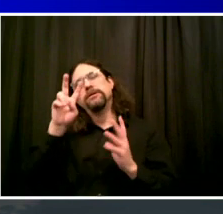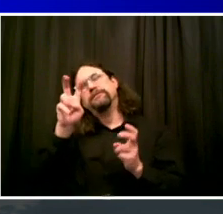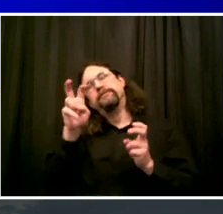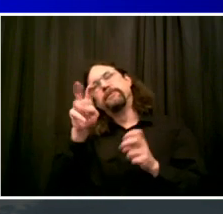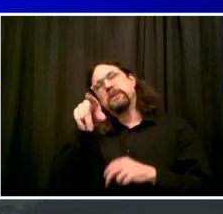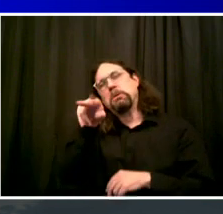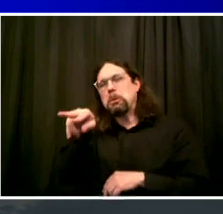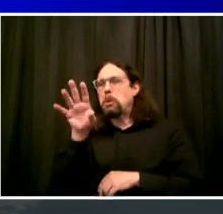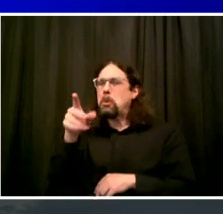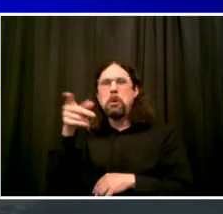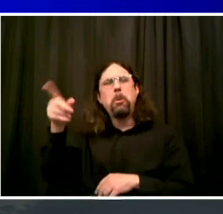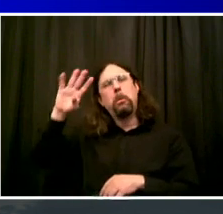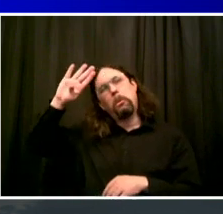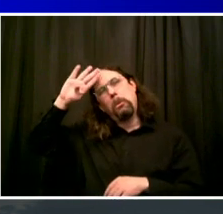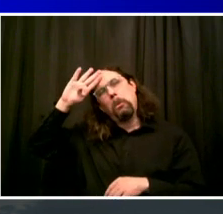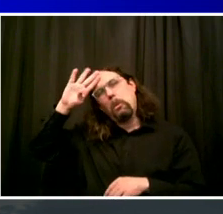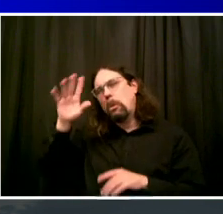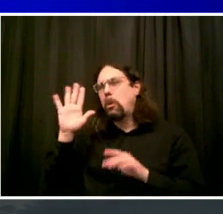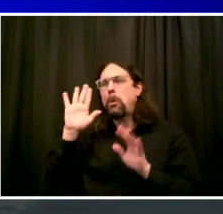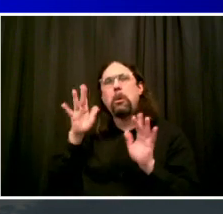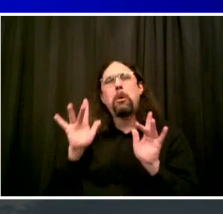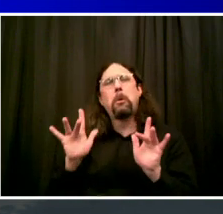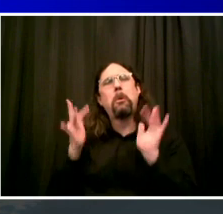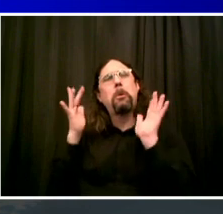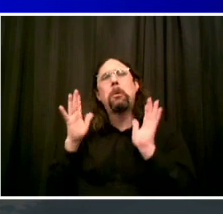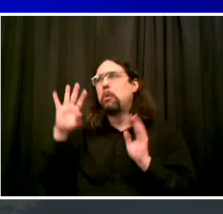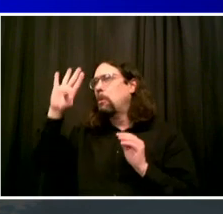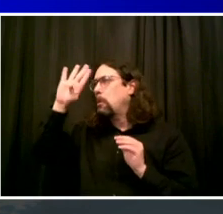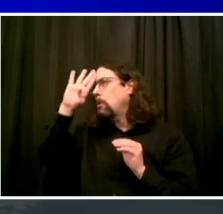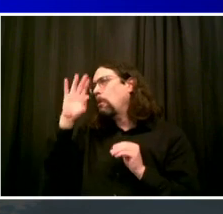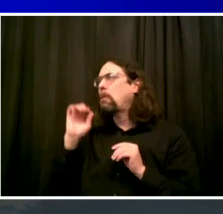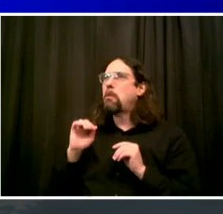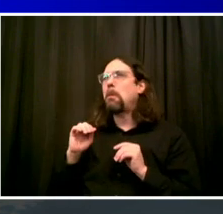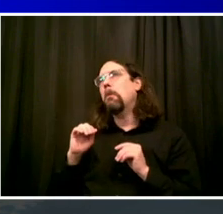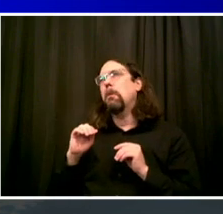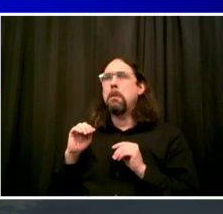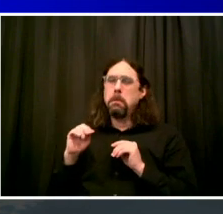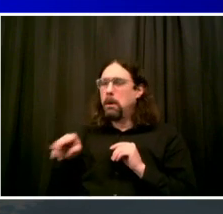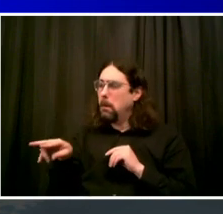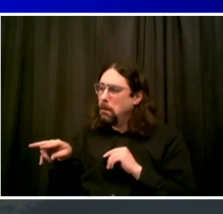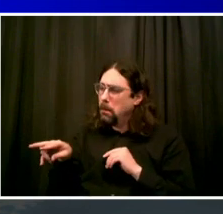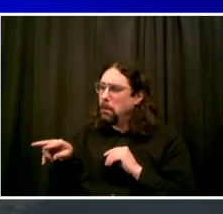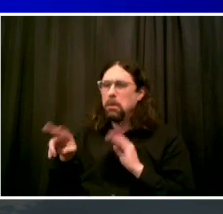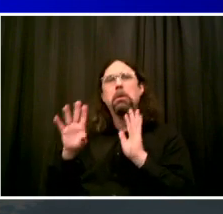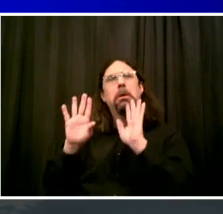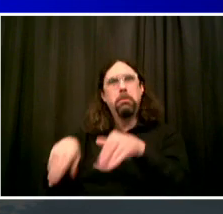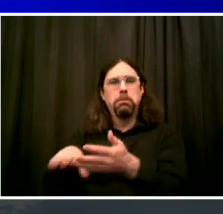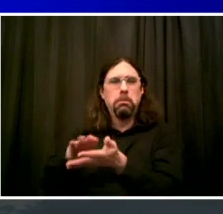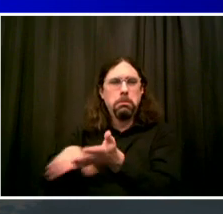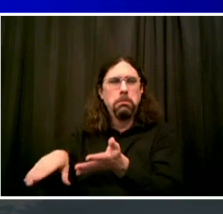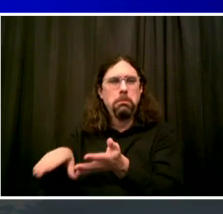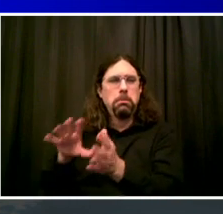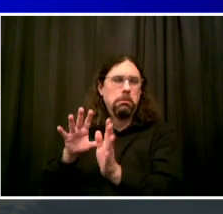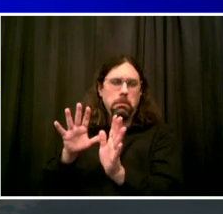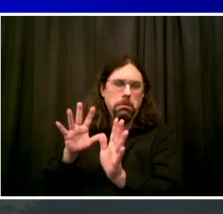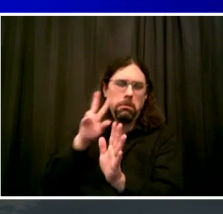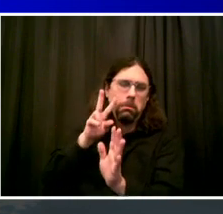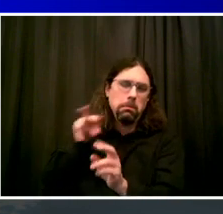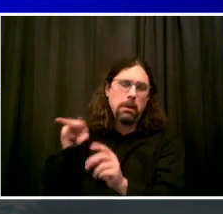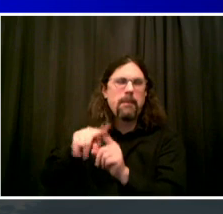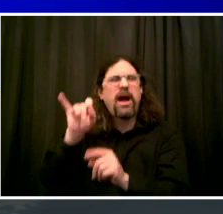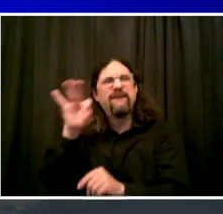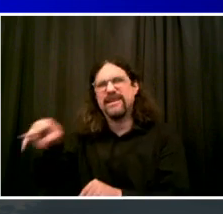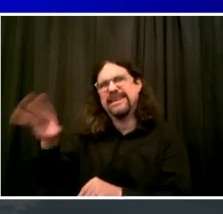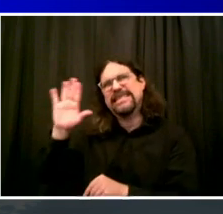connected to a health and hospitals clinician. This is something where the quicker a parent reports it in, the quicker a healthcare professional